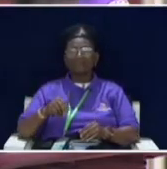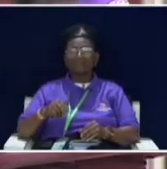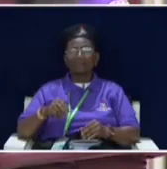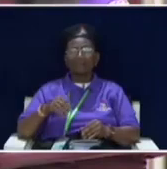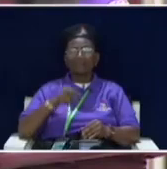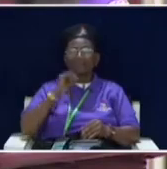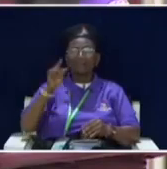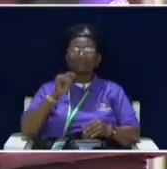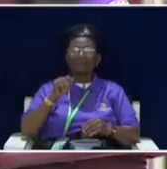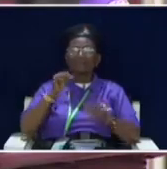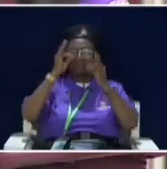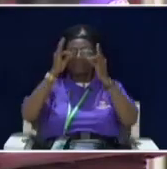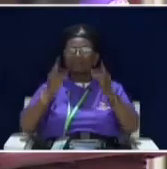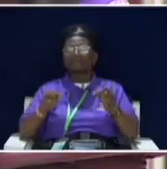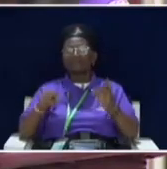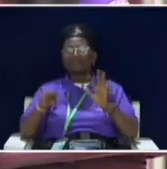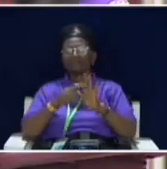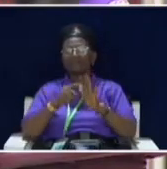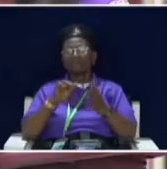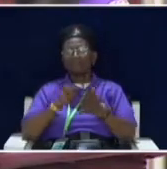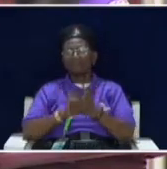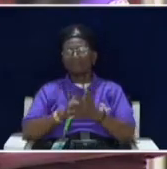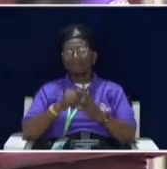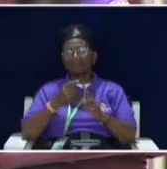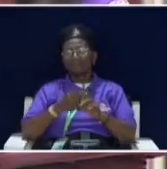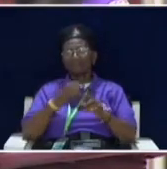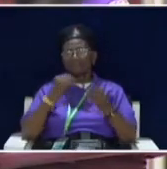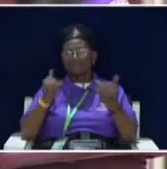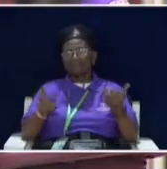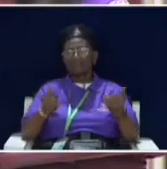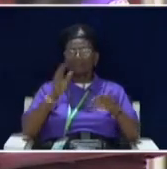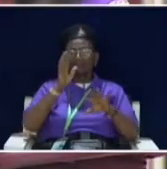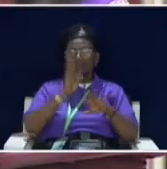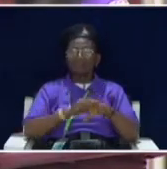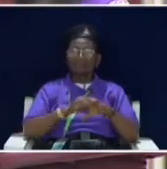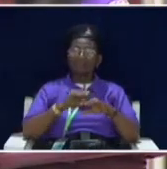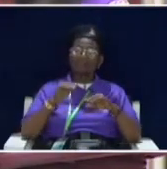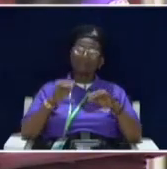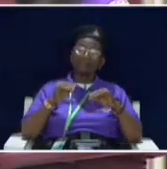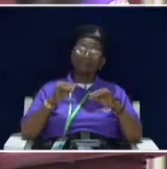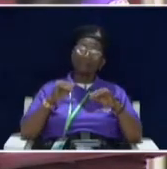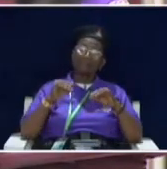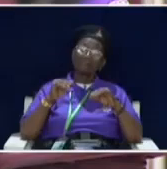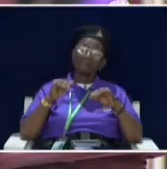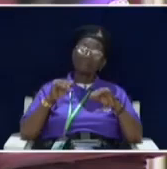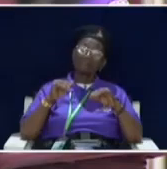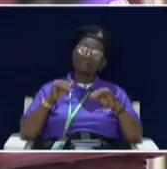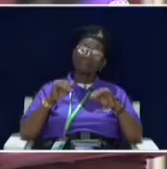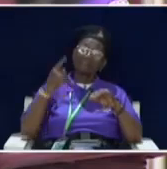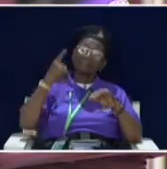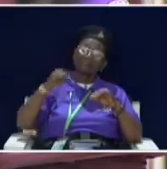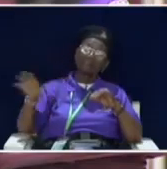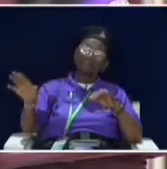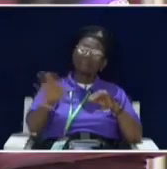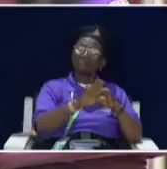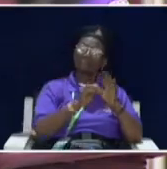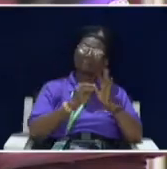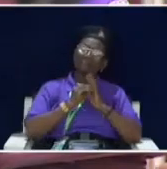is a determination that from now on, for your own